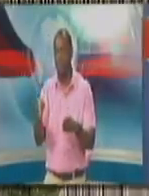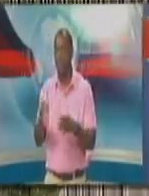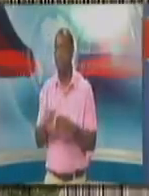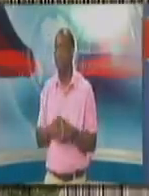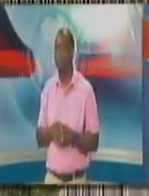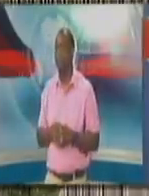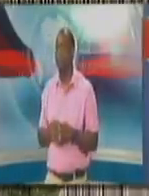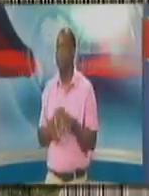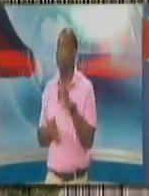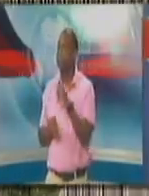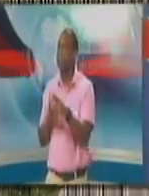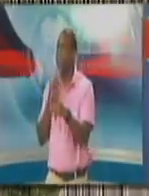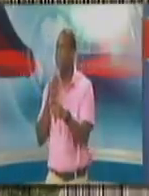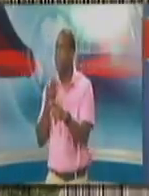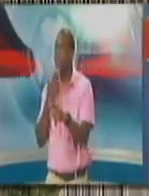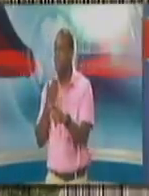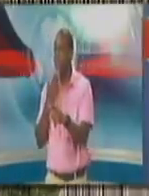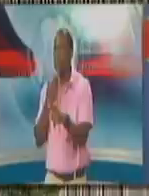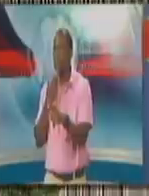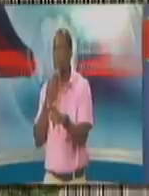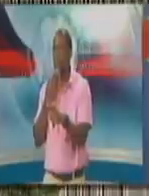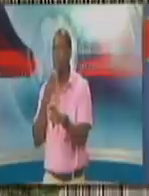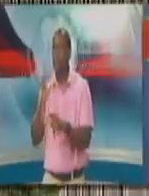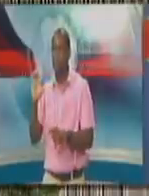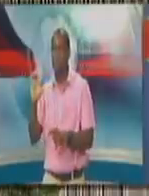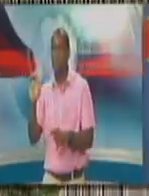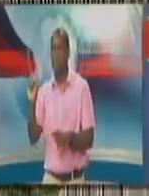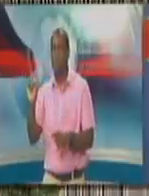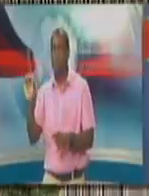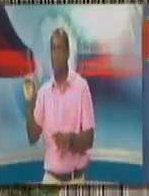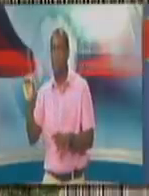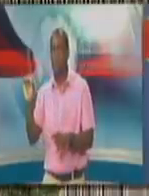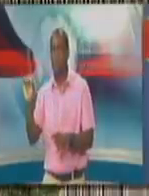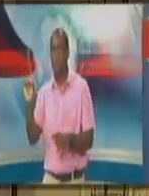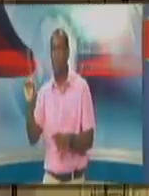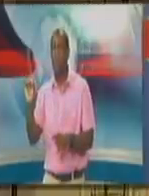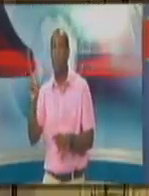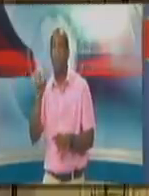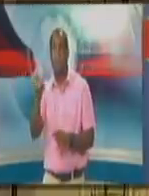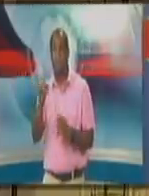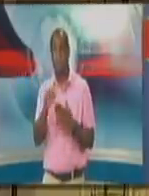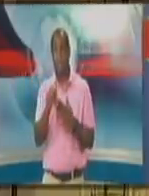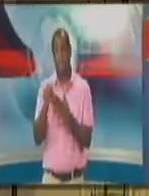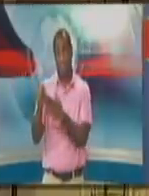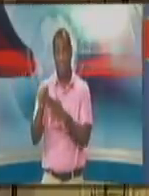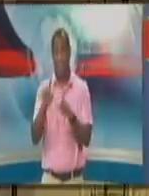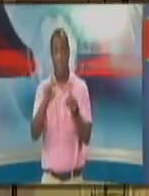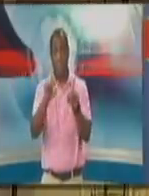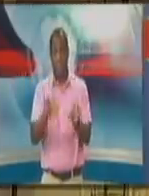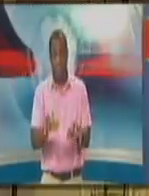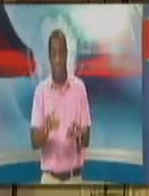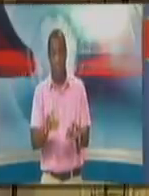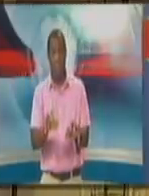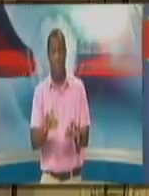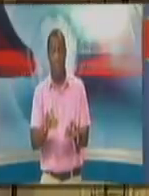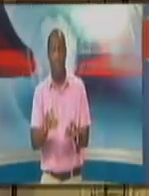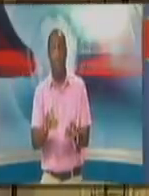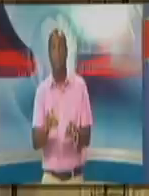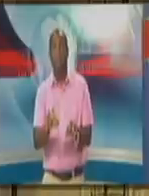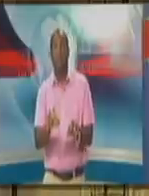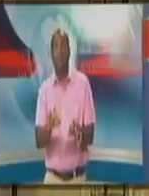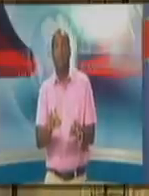Thank you for the questions. The chief medical officer, who is in charge of testing protocols throughout the